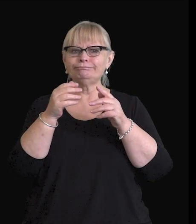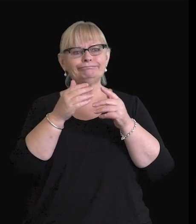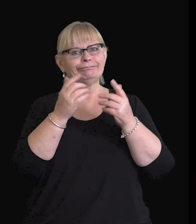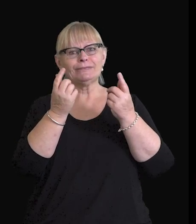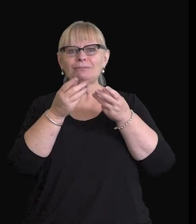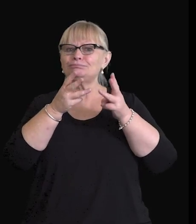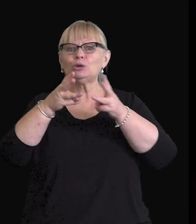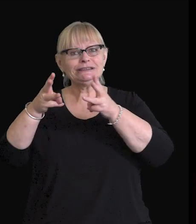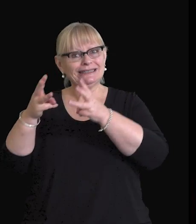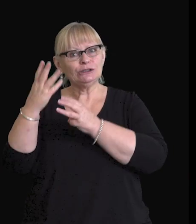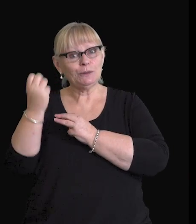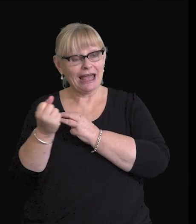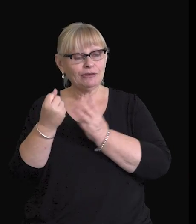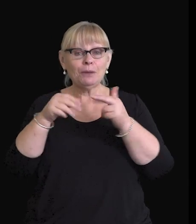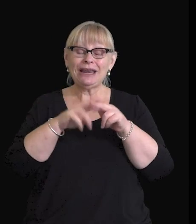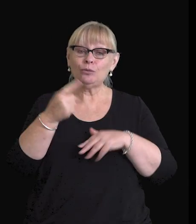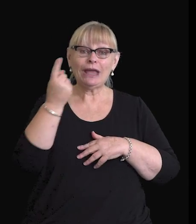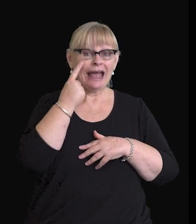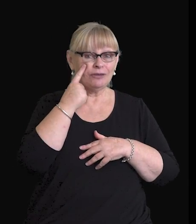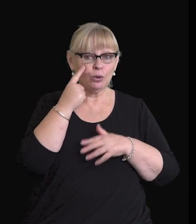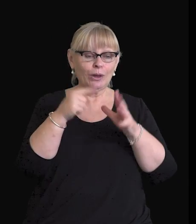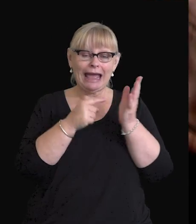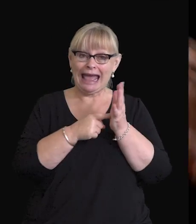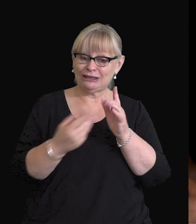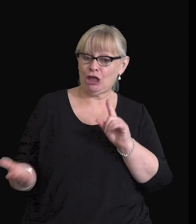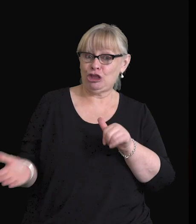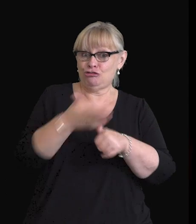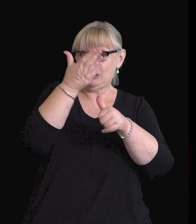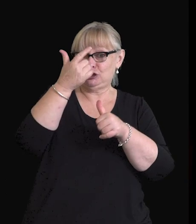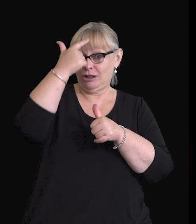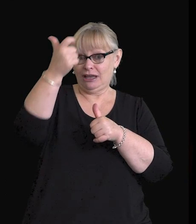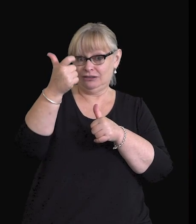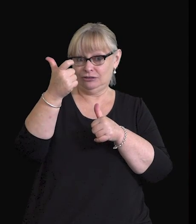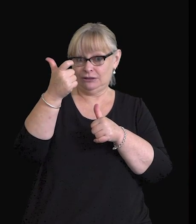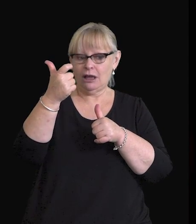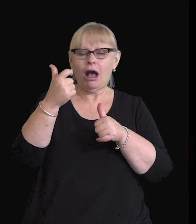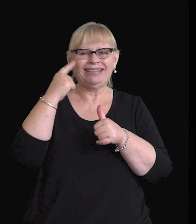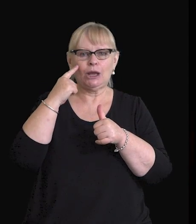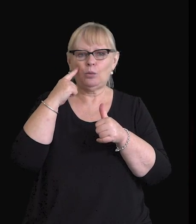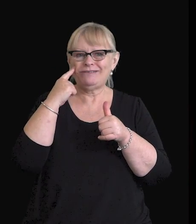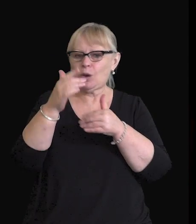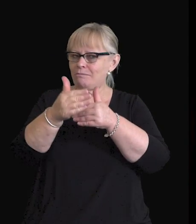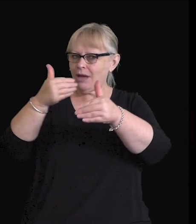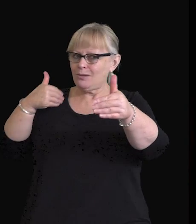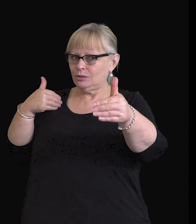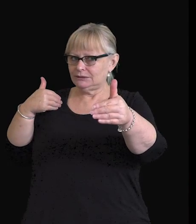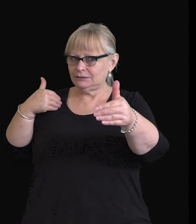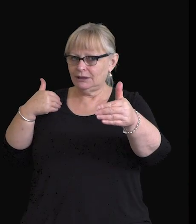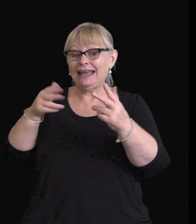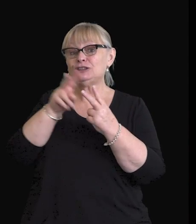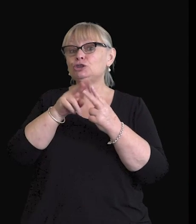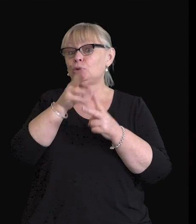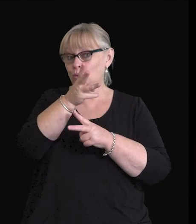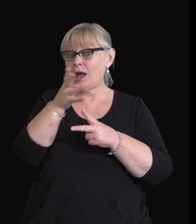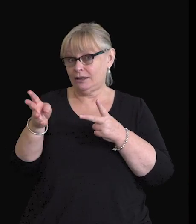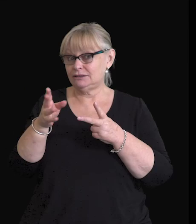review our democracy against the standard of which it was originally conceived, I say we've regressed. We've regressed in two